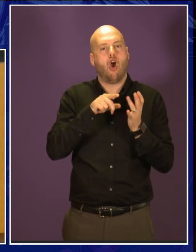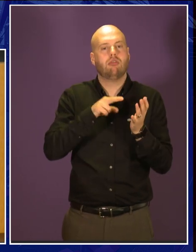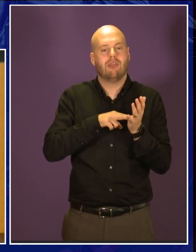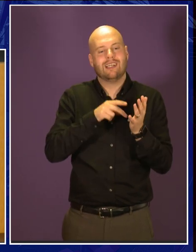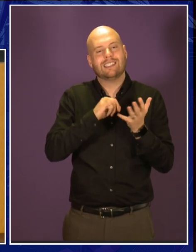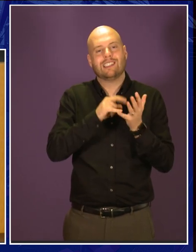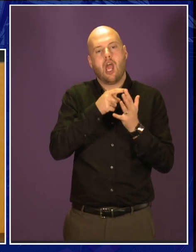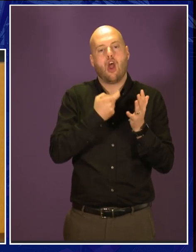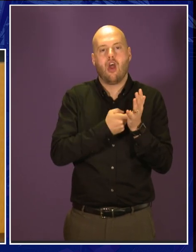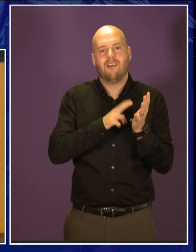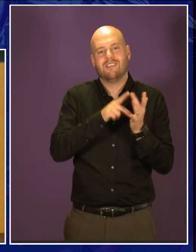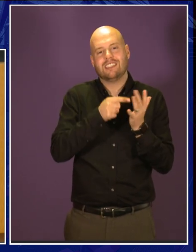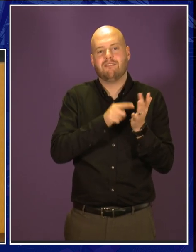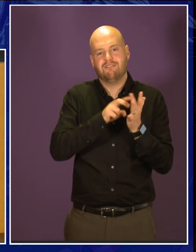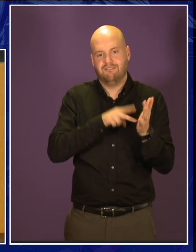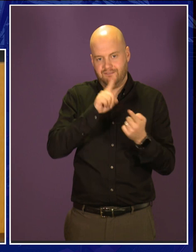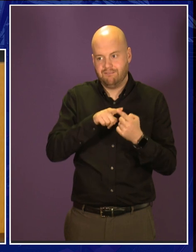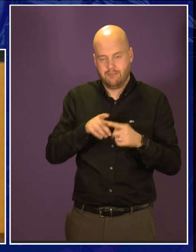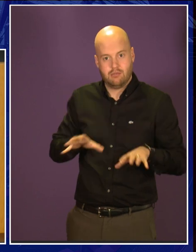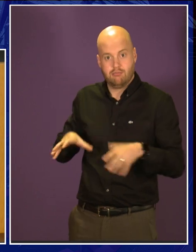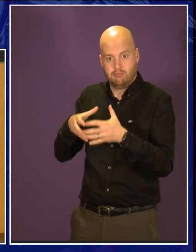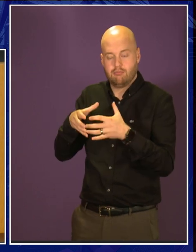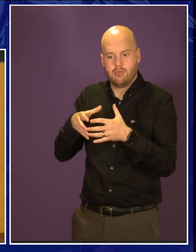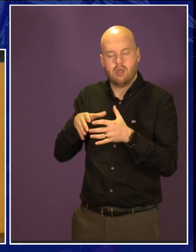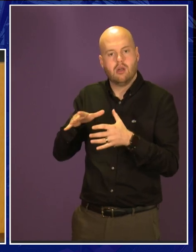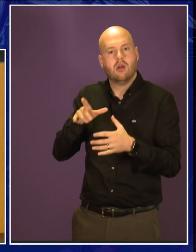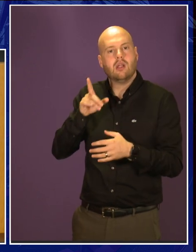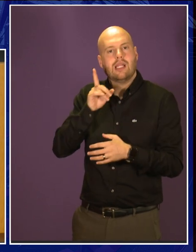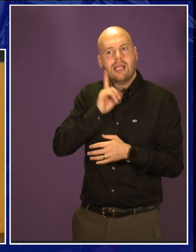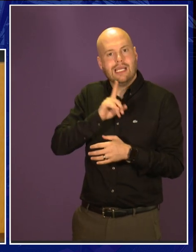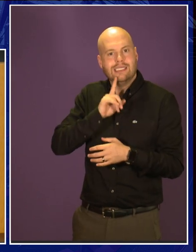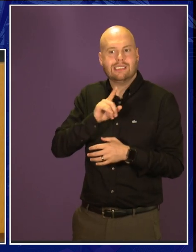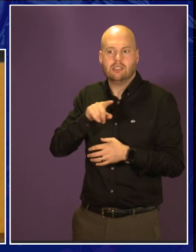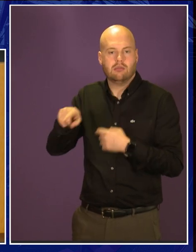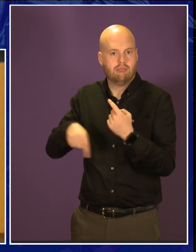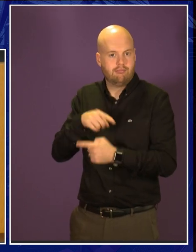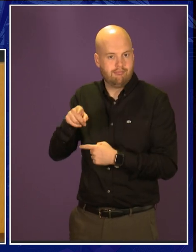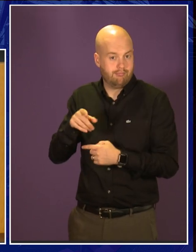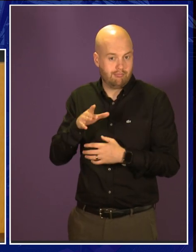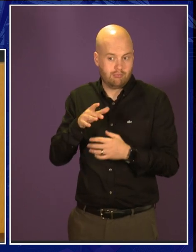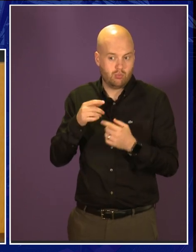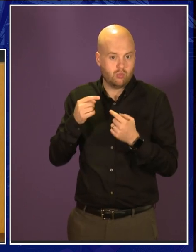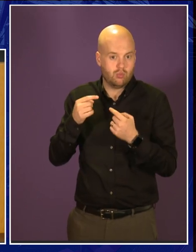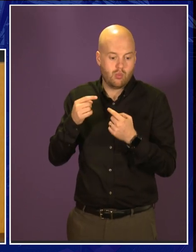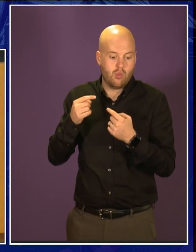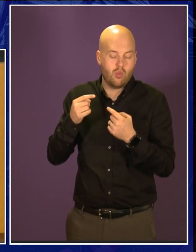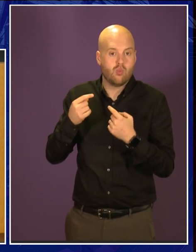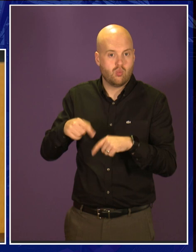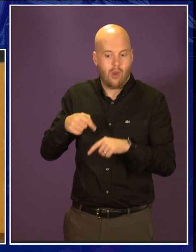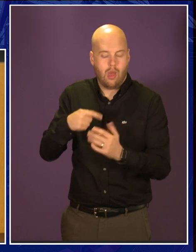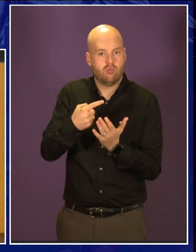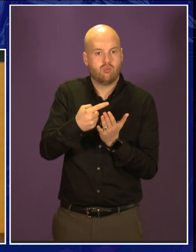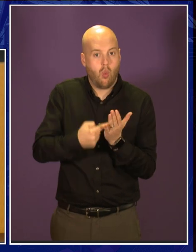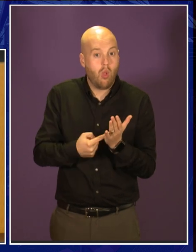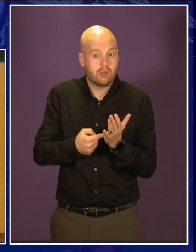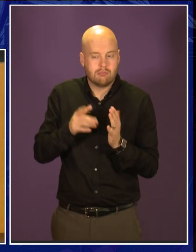Like, when they see the clown, like, especially for the ladies, for the woman in Palestine, you know, it's forbidden for the tradition, regarding to our traditional rules, in